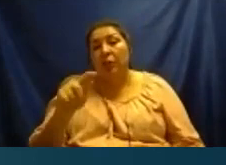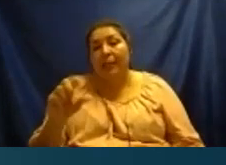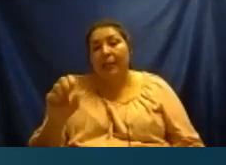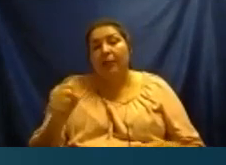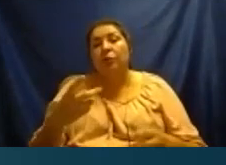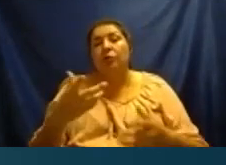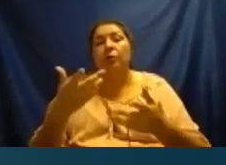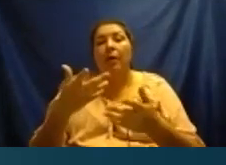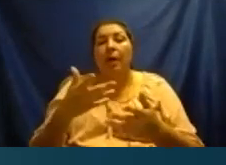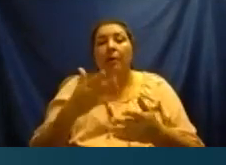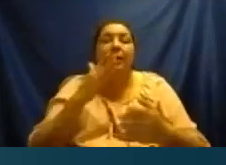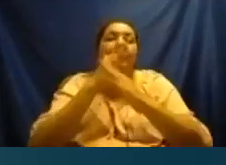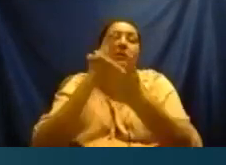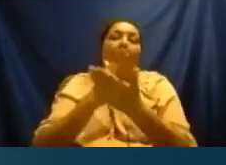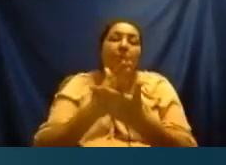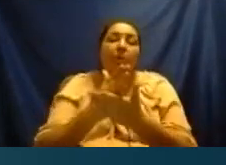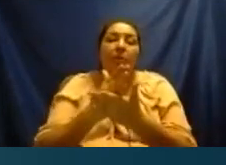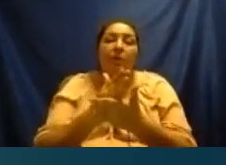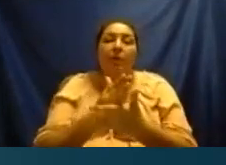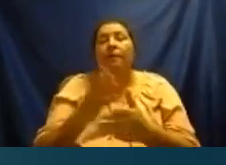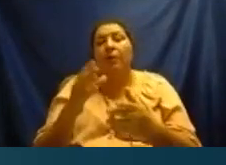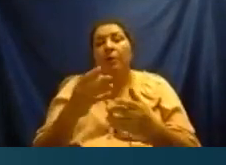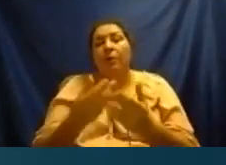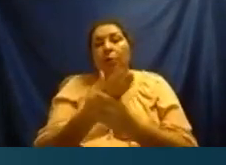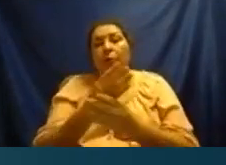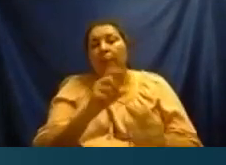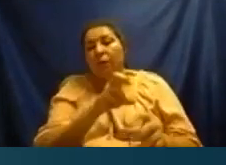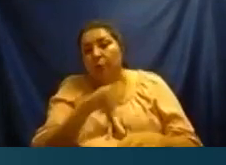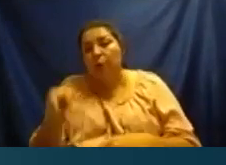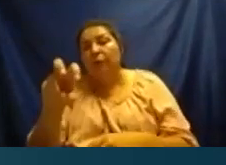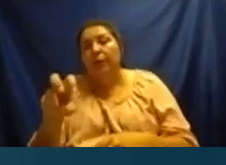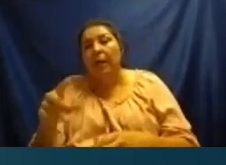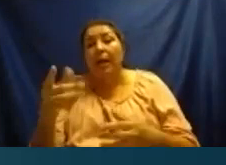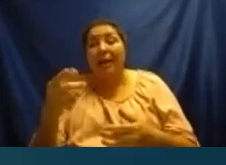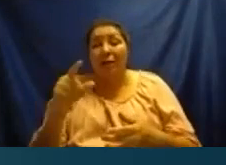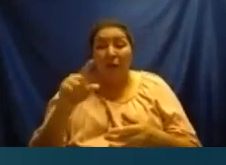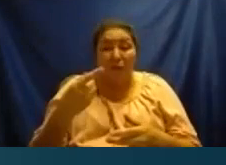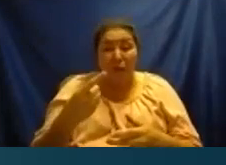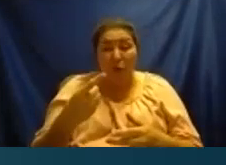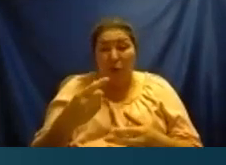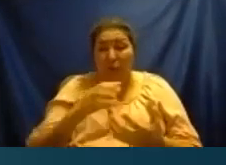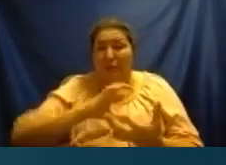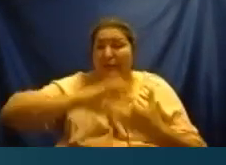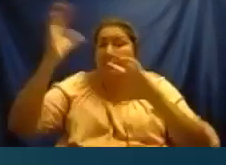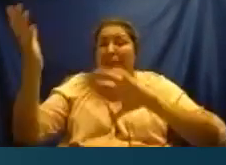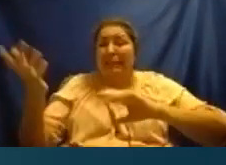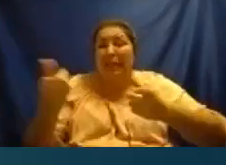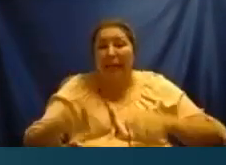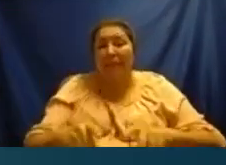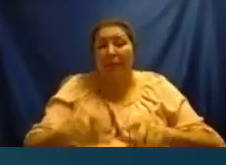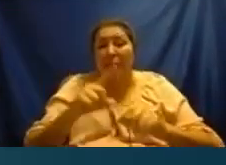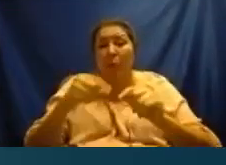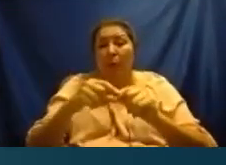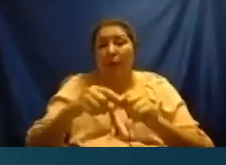husband dies in a foreign land. And when we look at verse 4, for example, the 2 sons